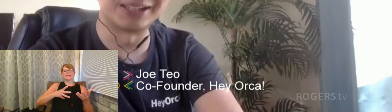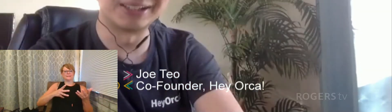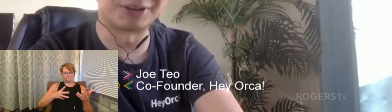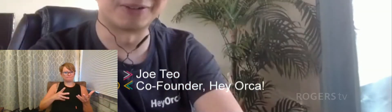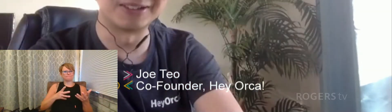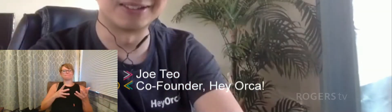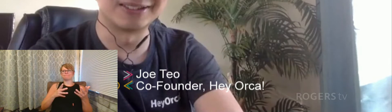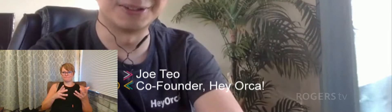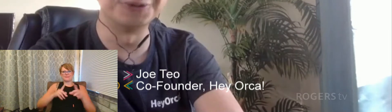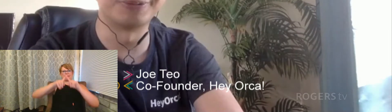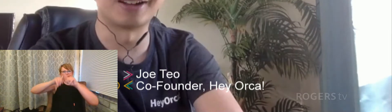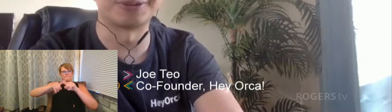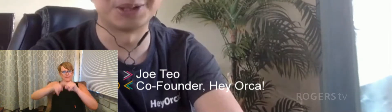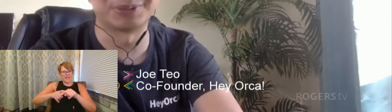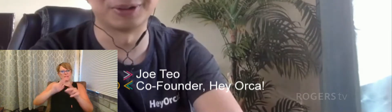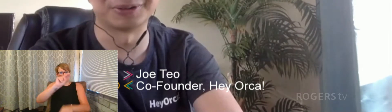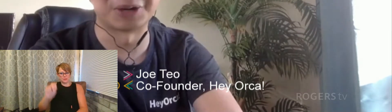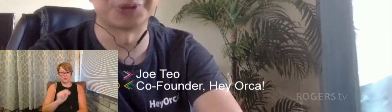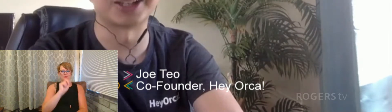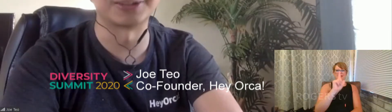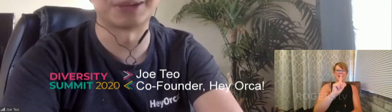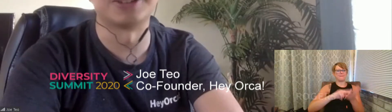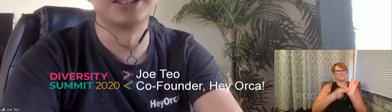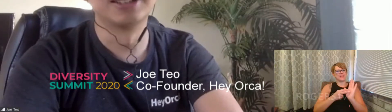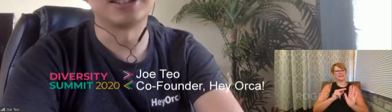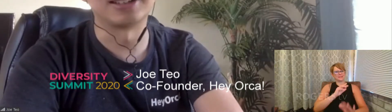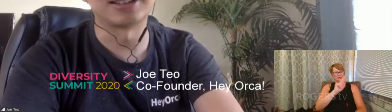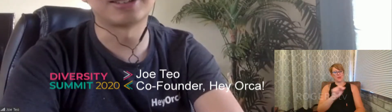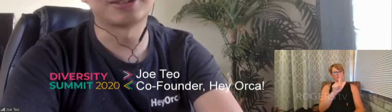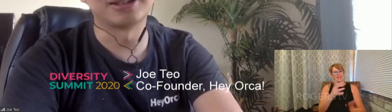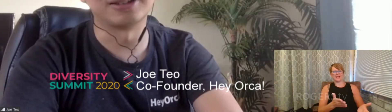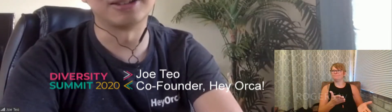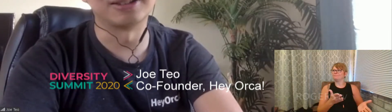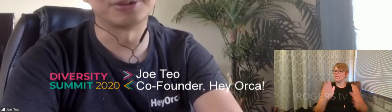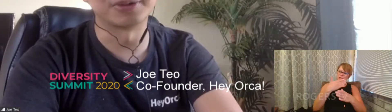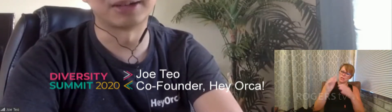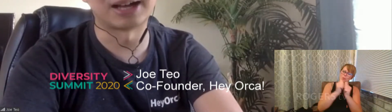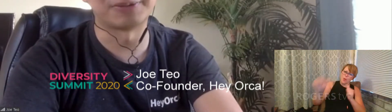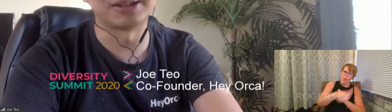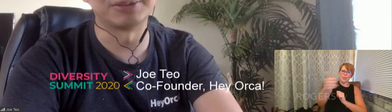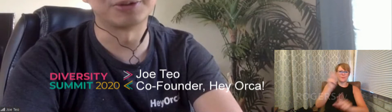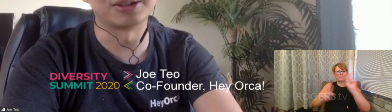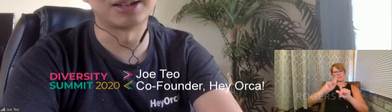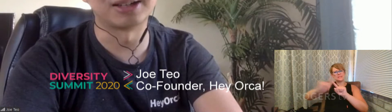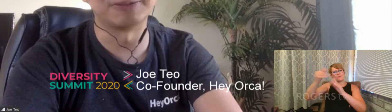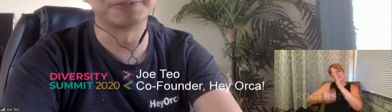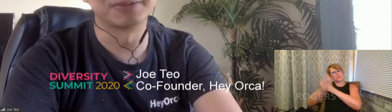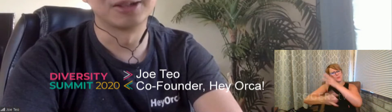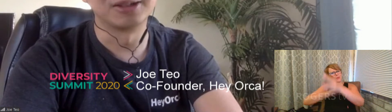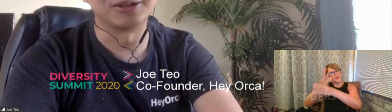be able to bring the province to other people through our work as well. And I think in terms of like how my